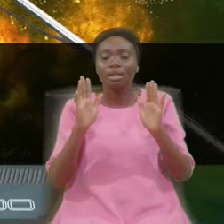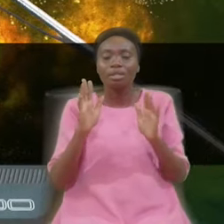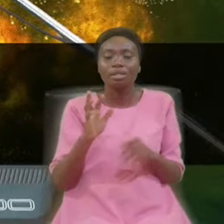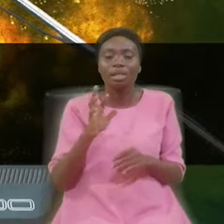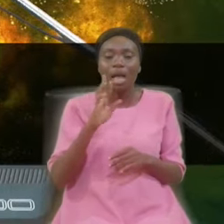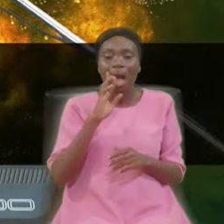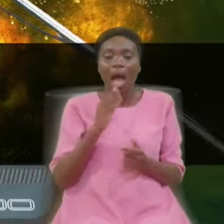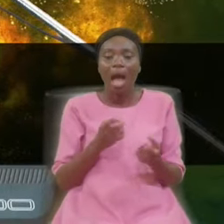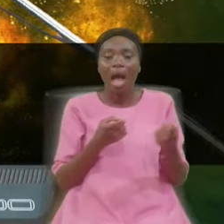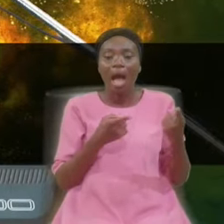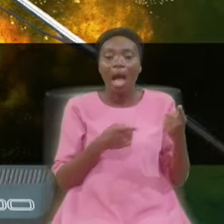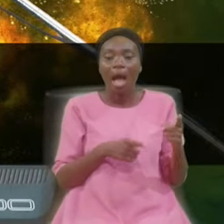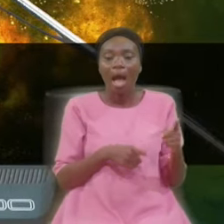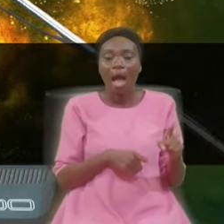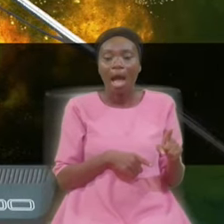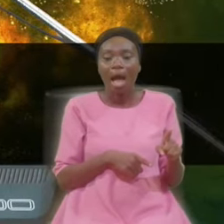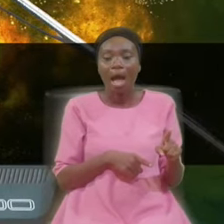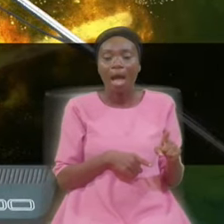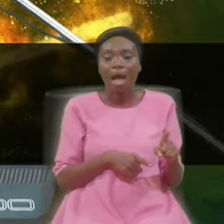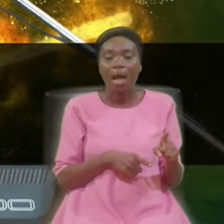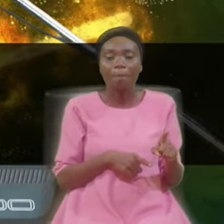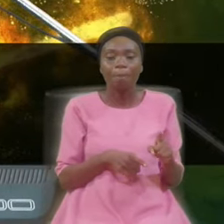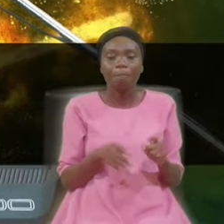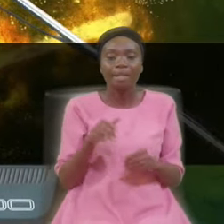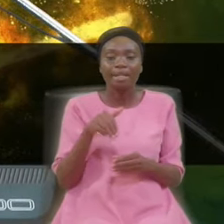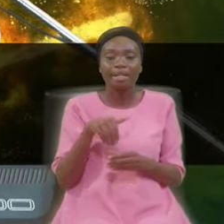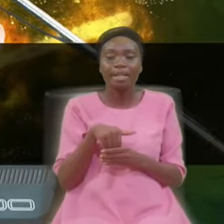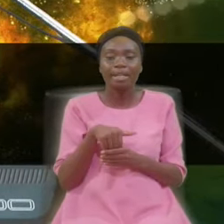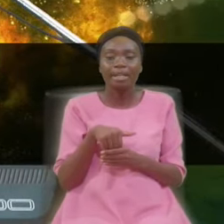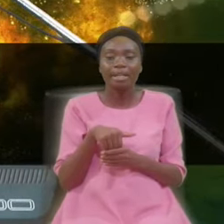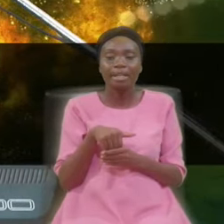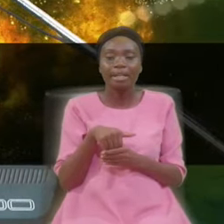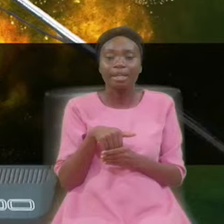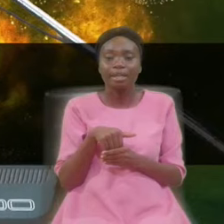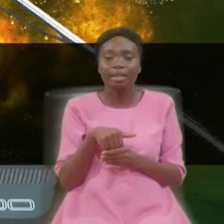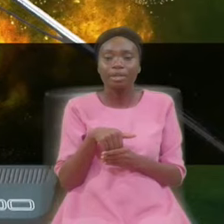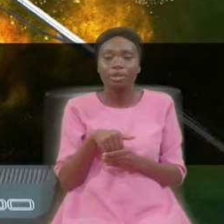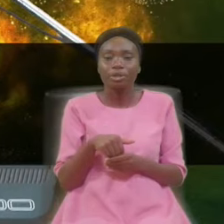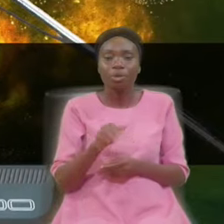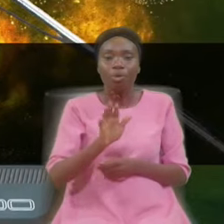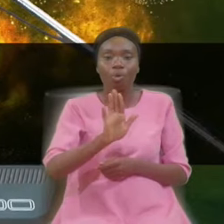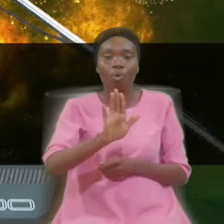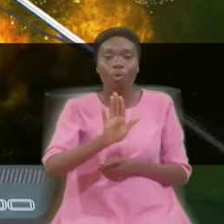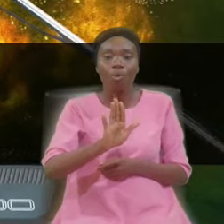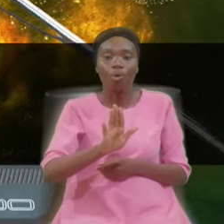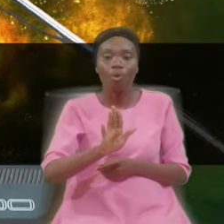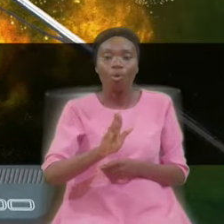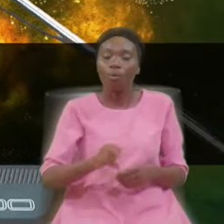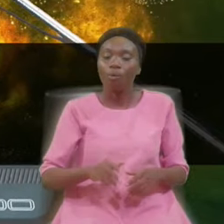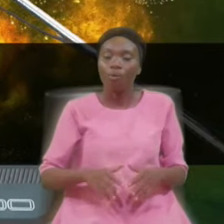number are happening in your